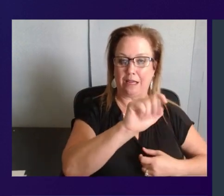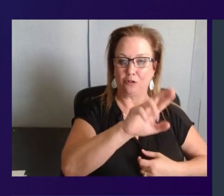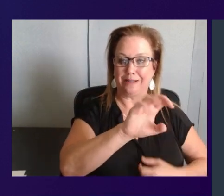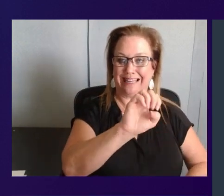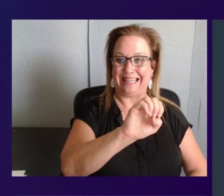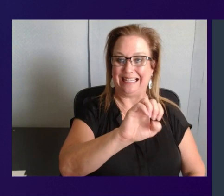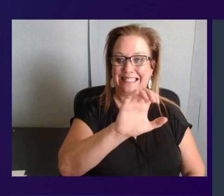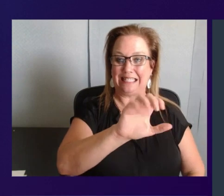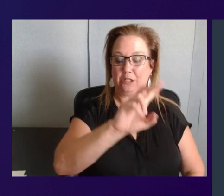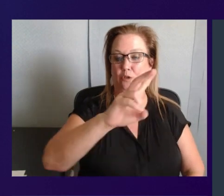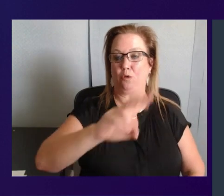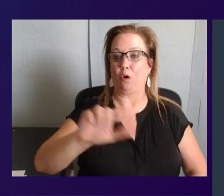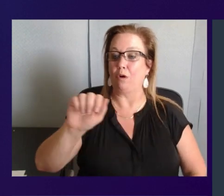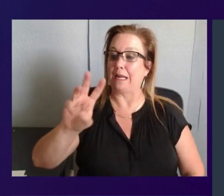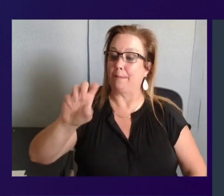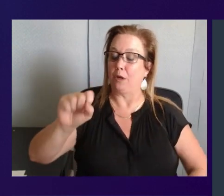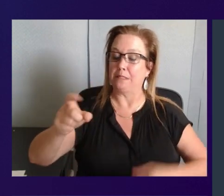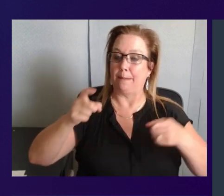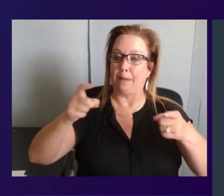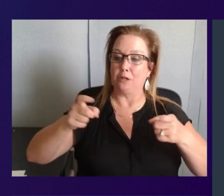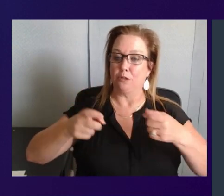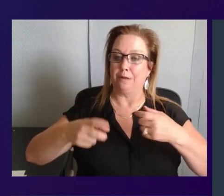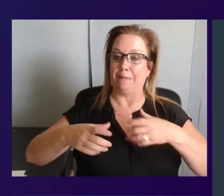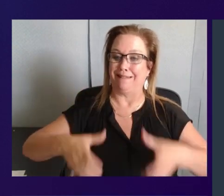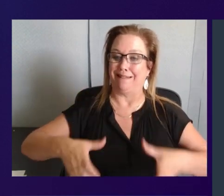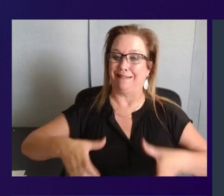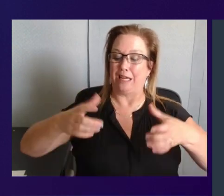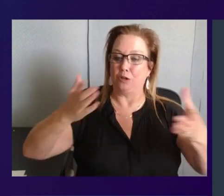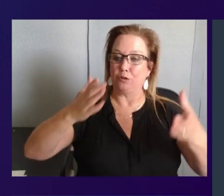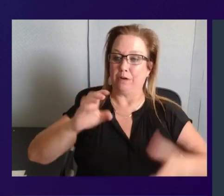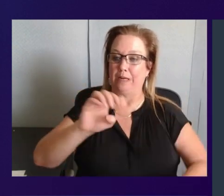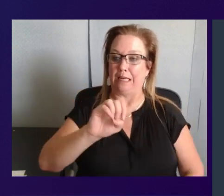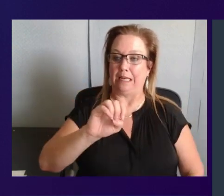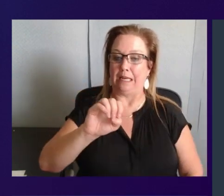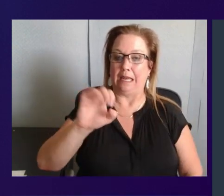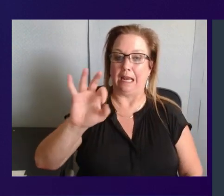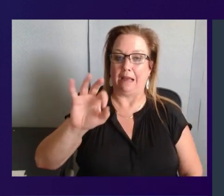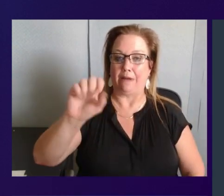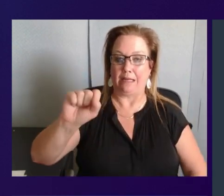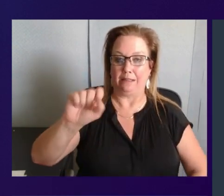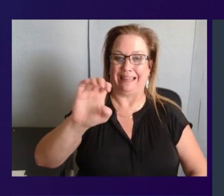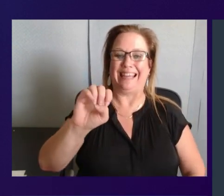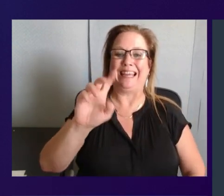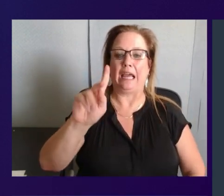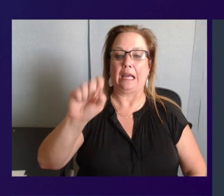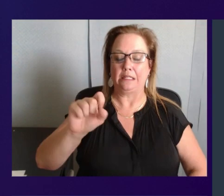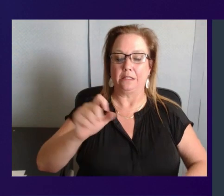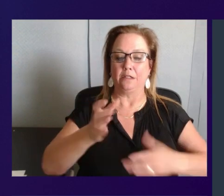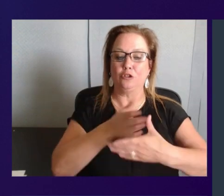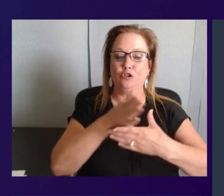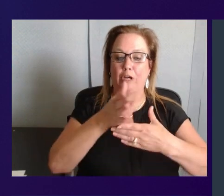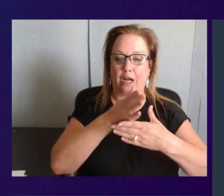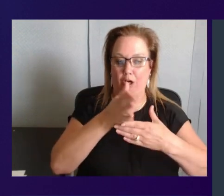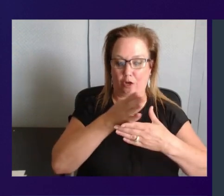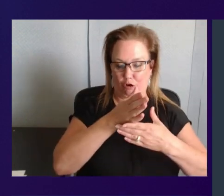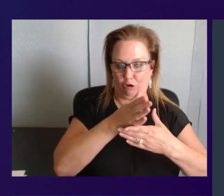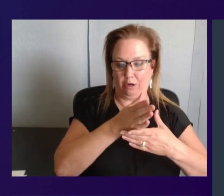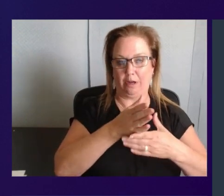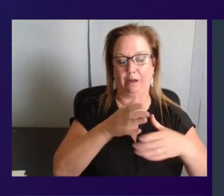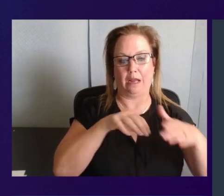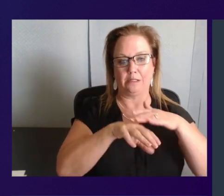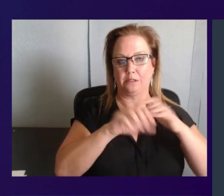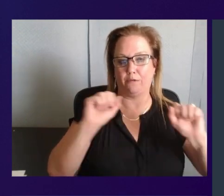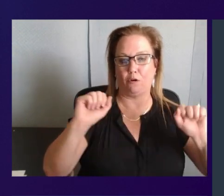or with AWS Managed Container Services. EFS provides shared access to files for